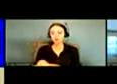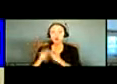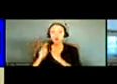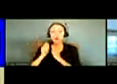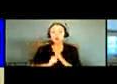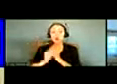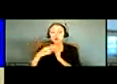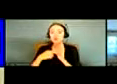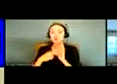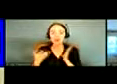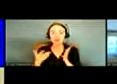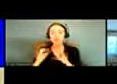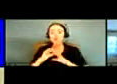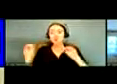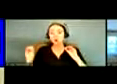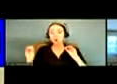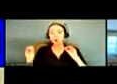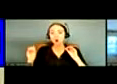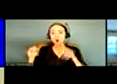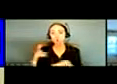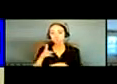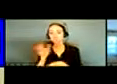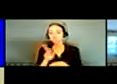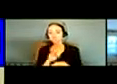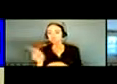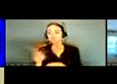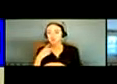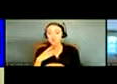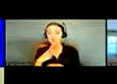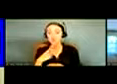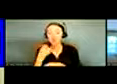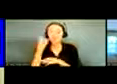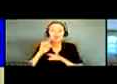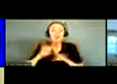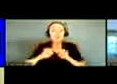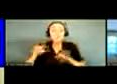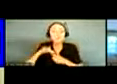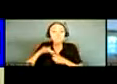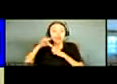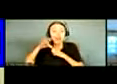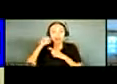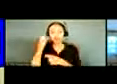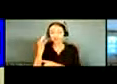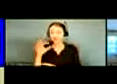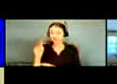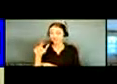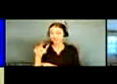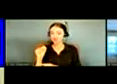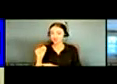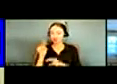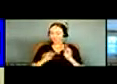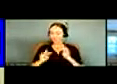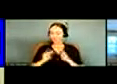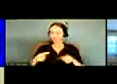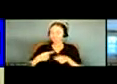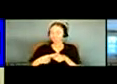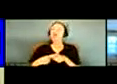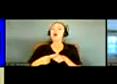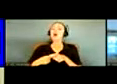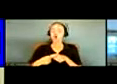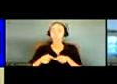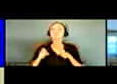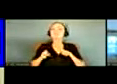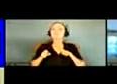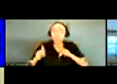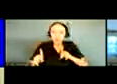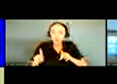no turn on red unless DDOT has evaluated an intersection, said it's okay to do that, and put up